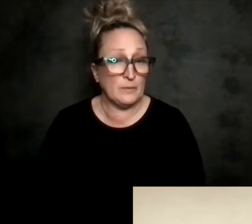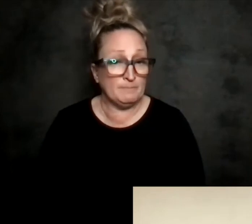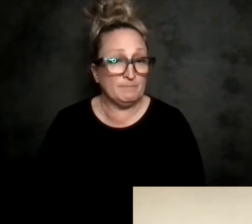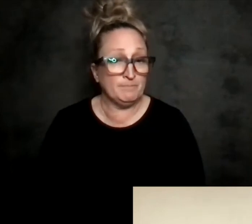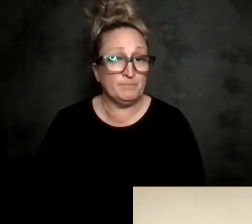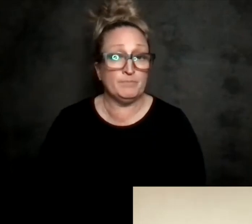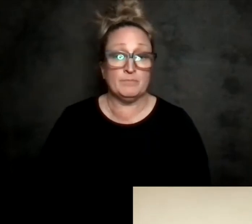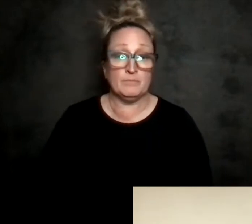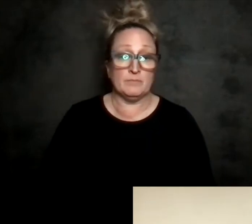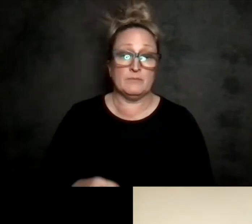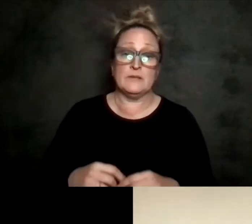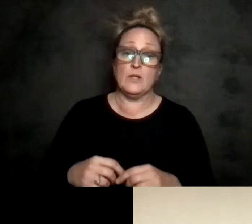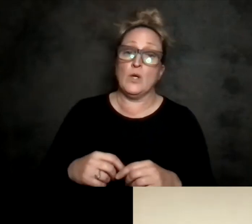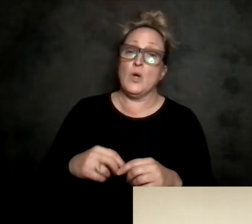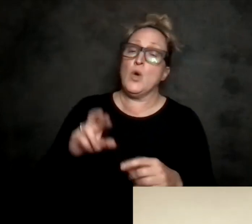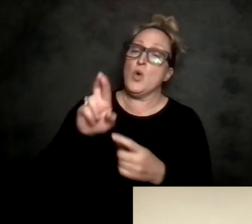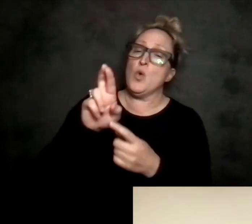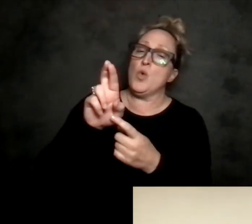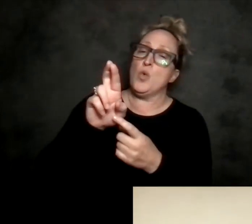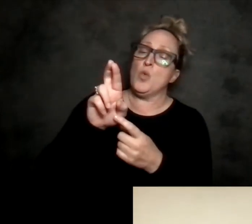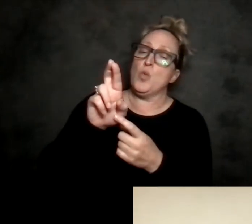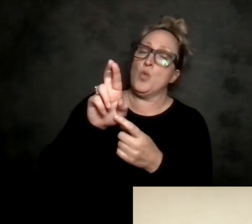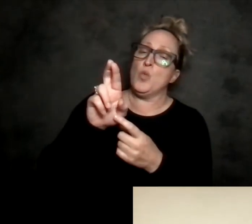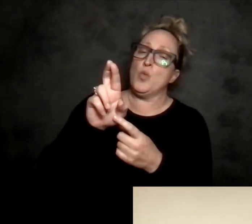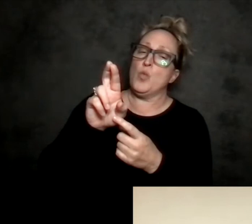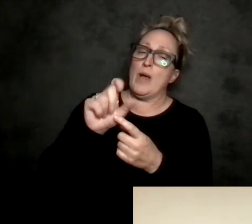I've been All told that relevant federal and state laws.